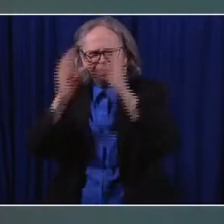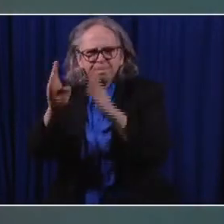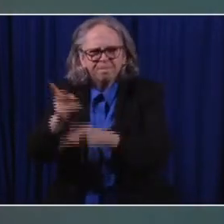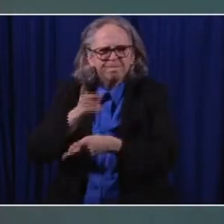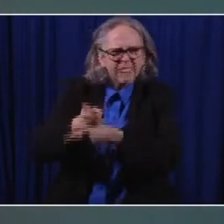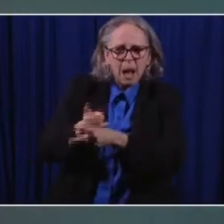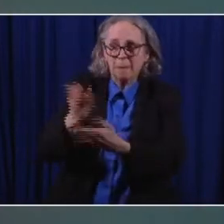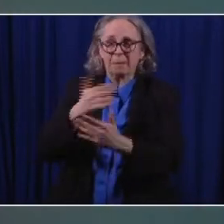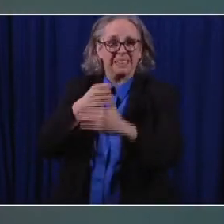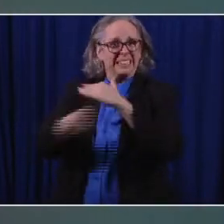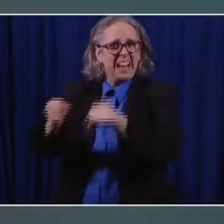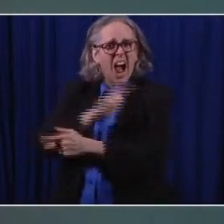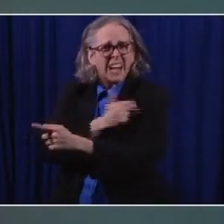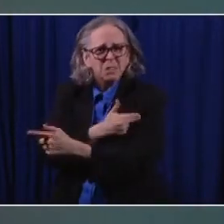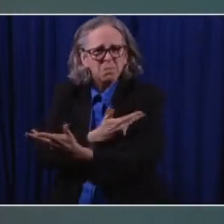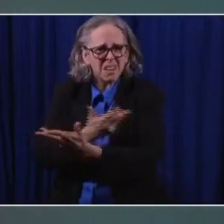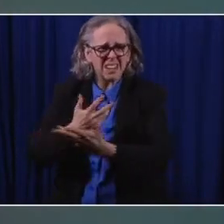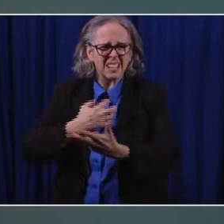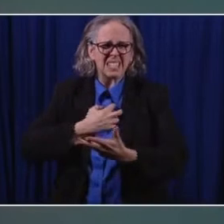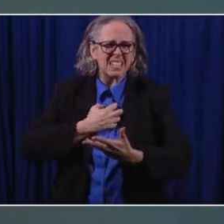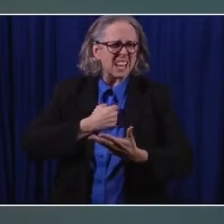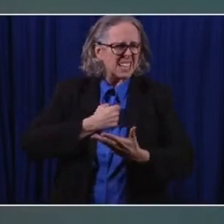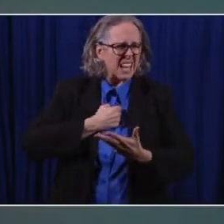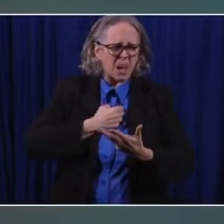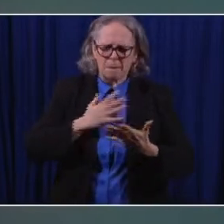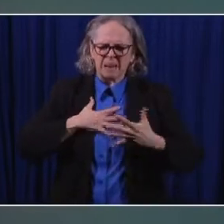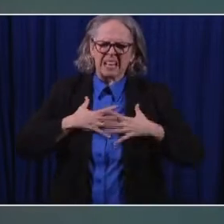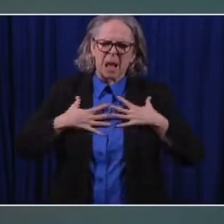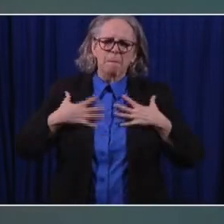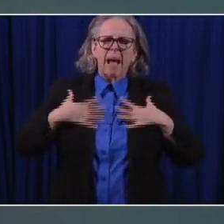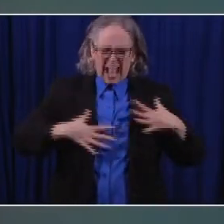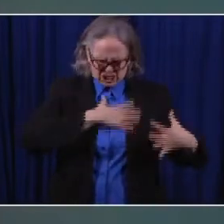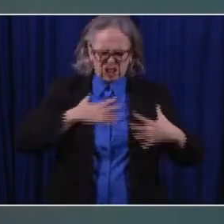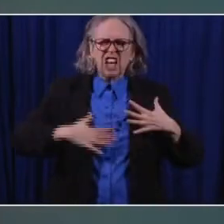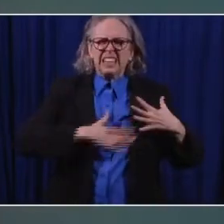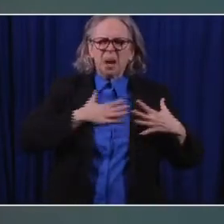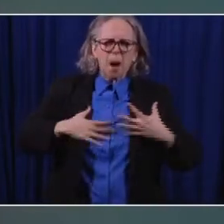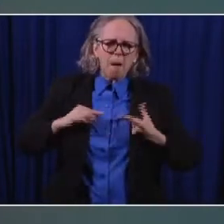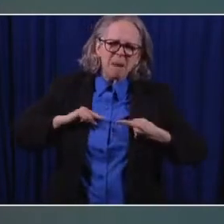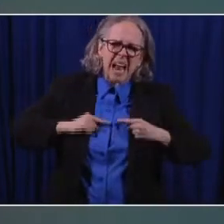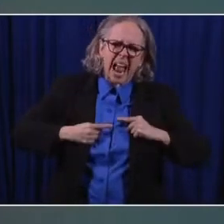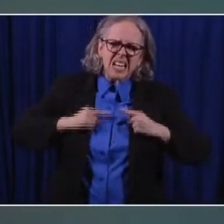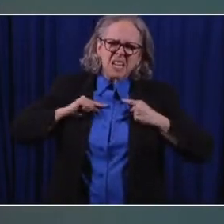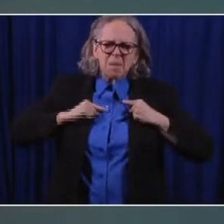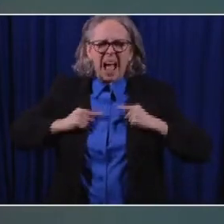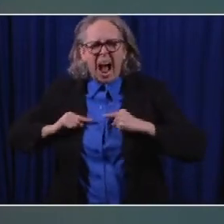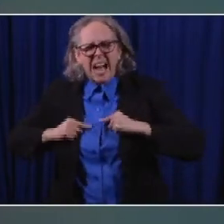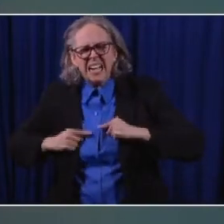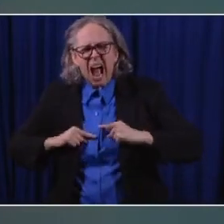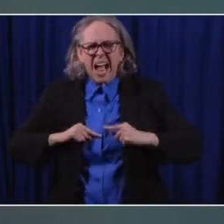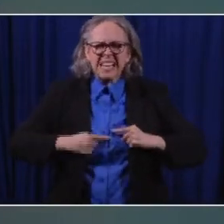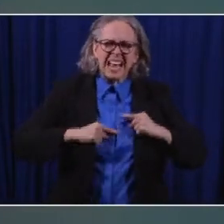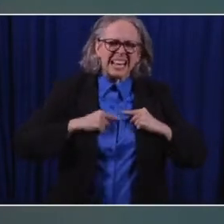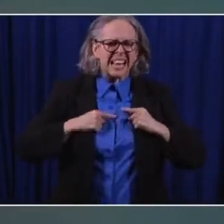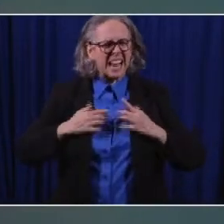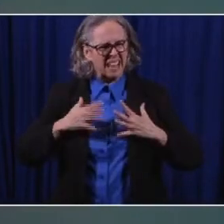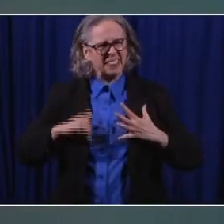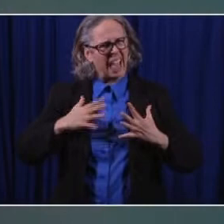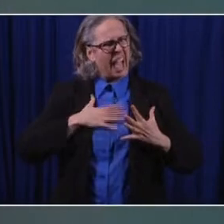be chest pains. There are some things that can be associated with COVID-19 infections,